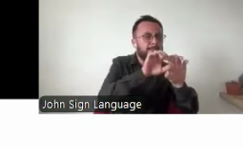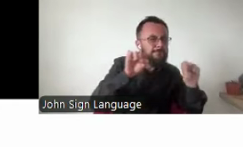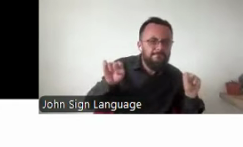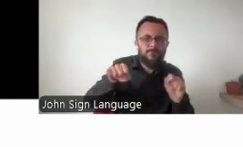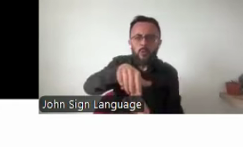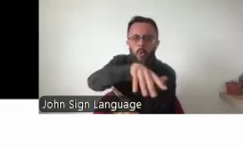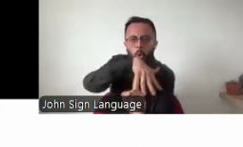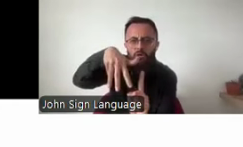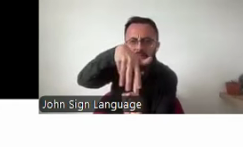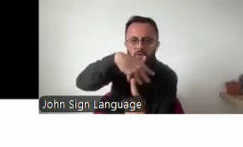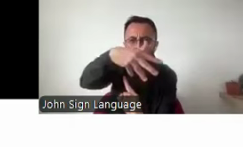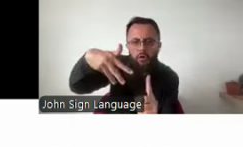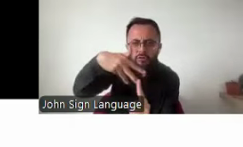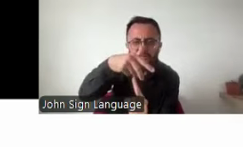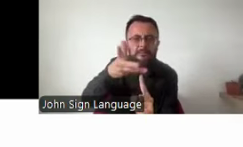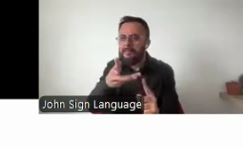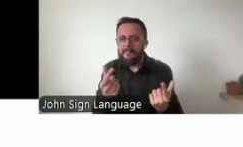with disabilities.